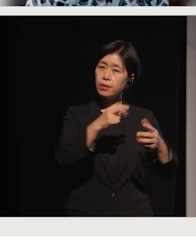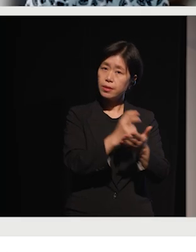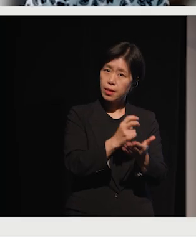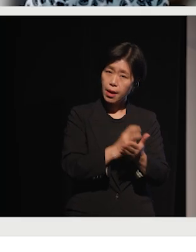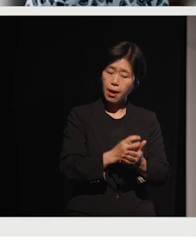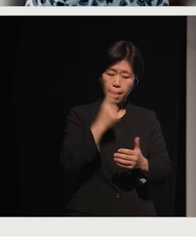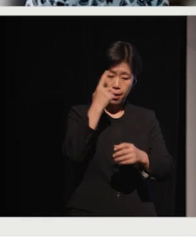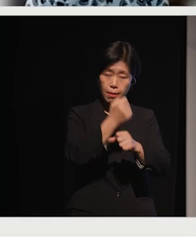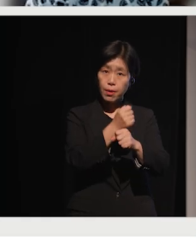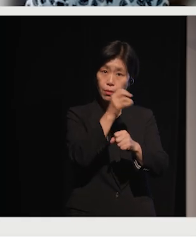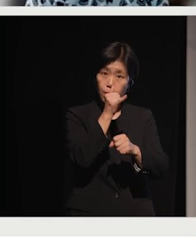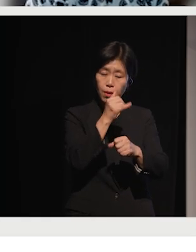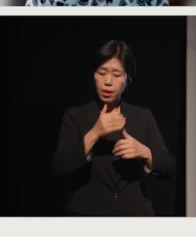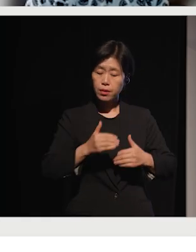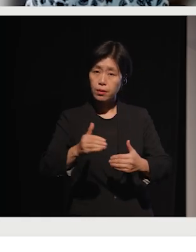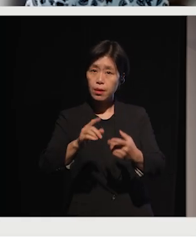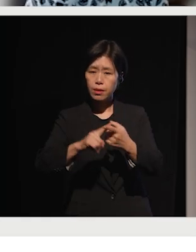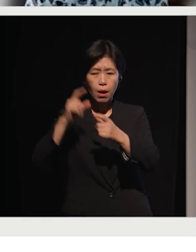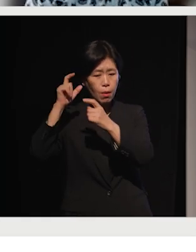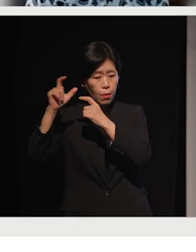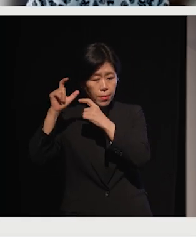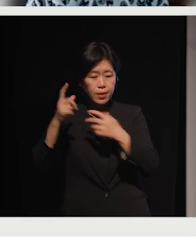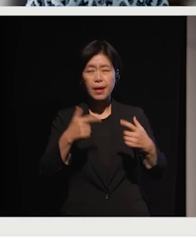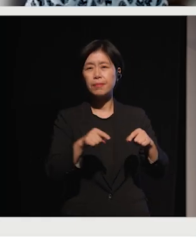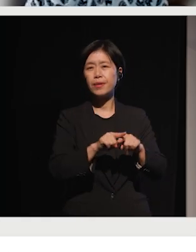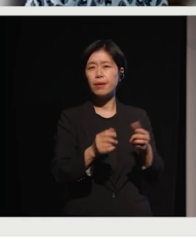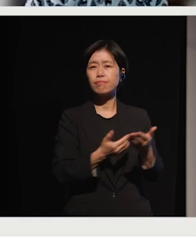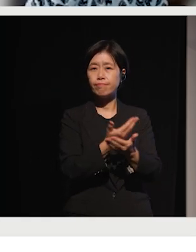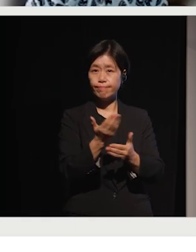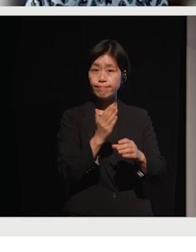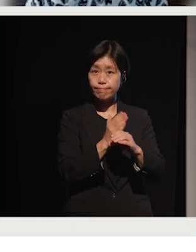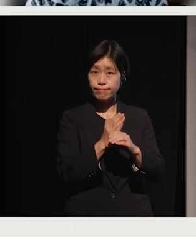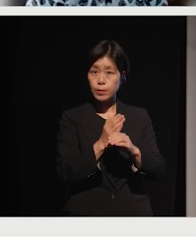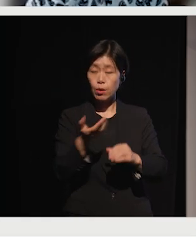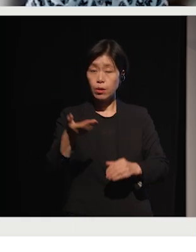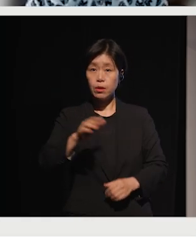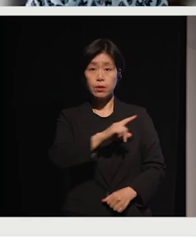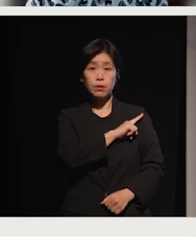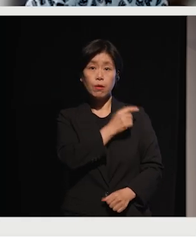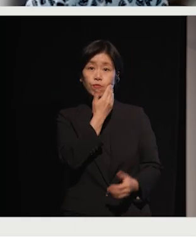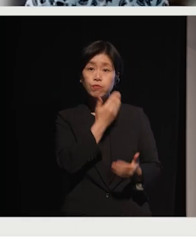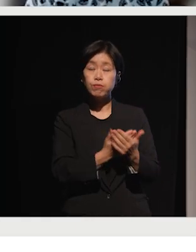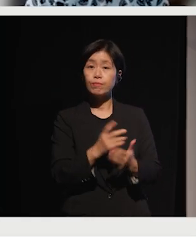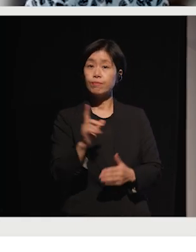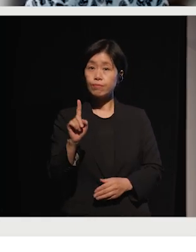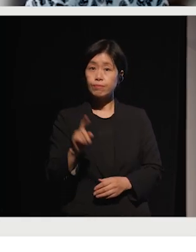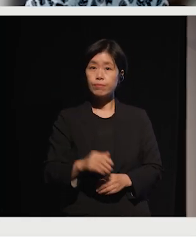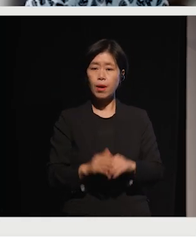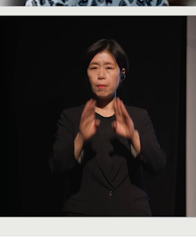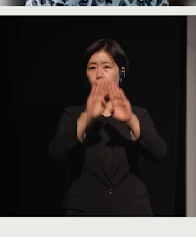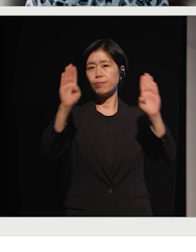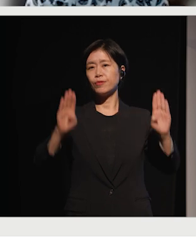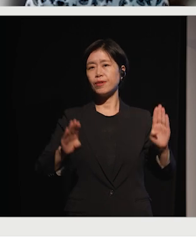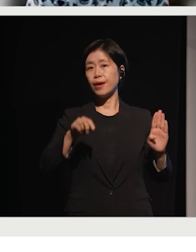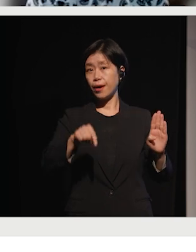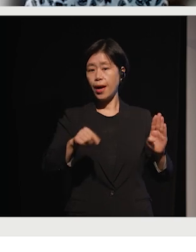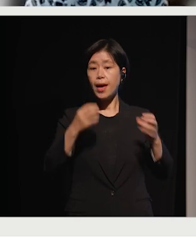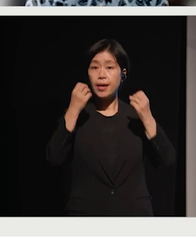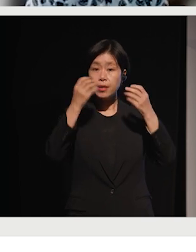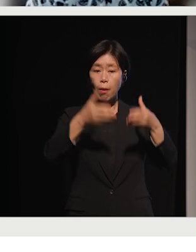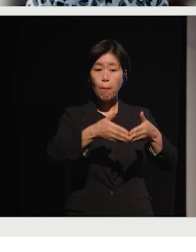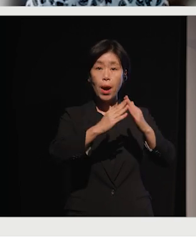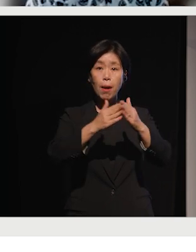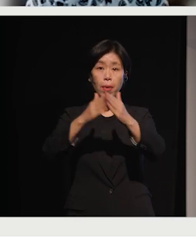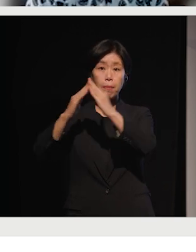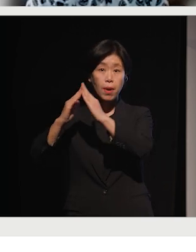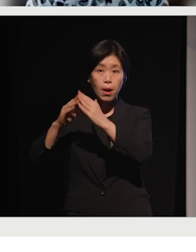implementation. But some of our biggest priorities are reviewing designs for facilities, programs, and new